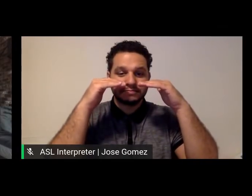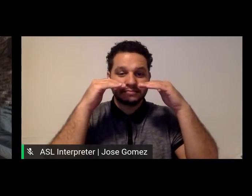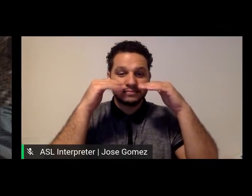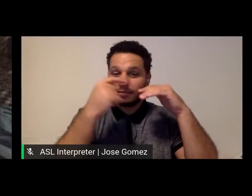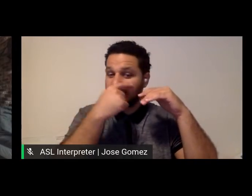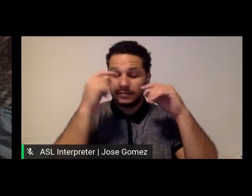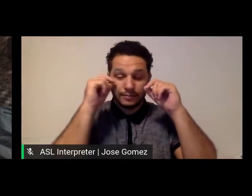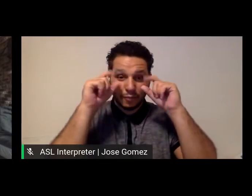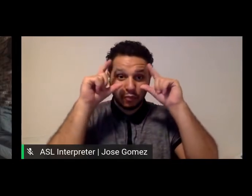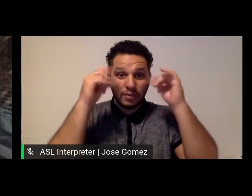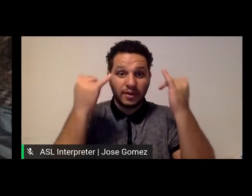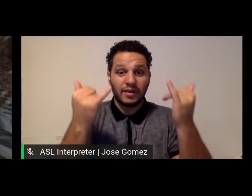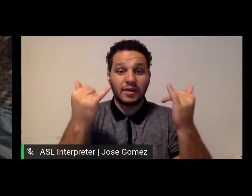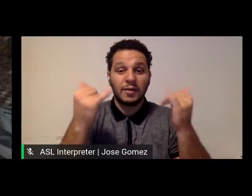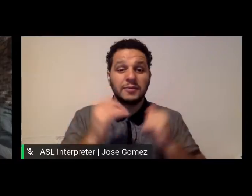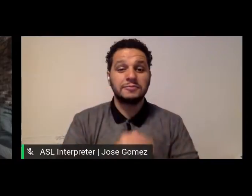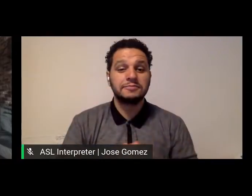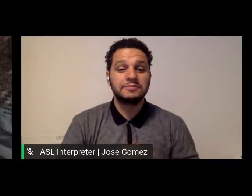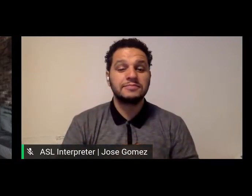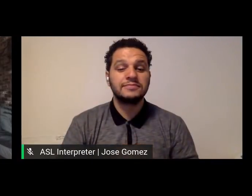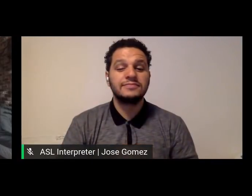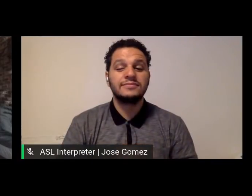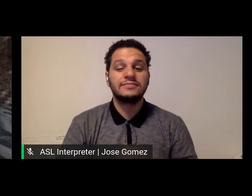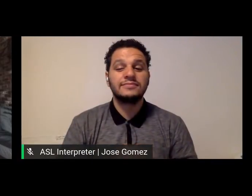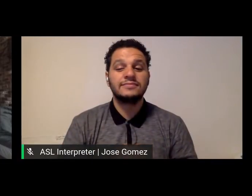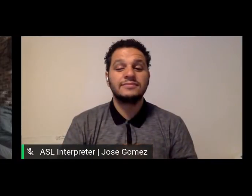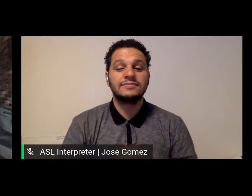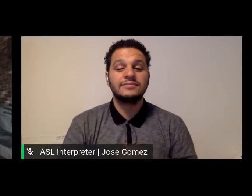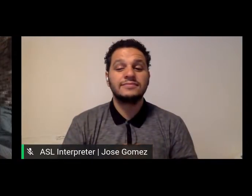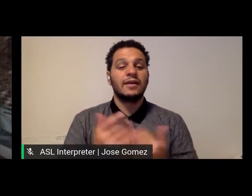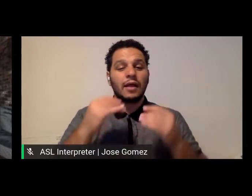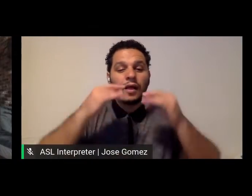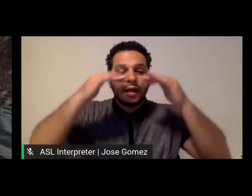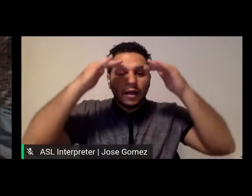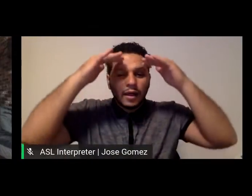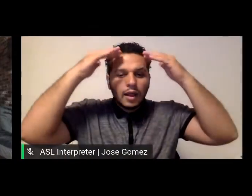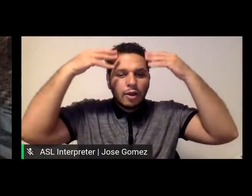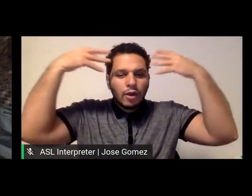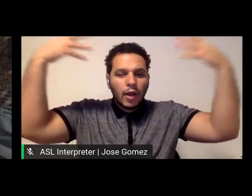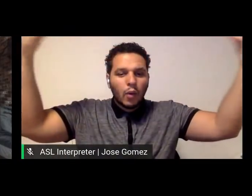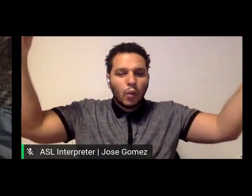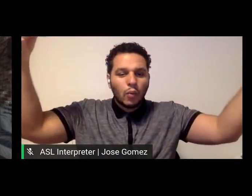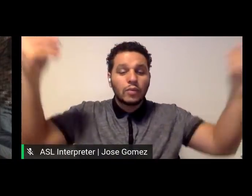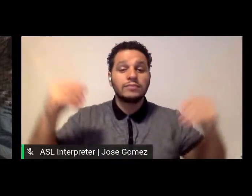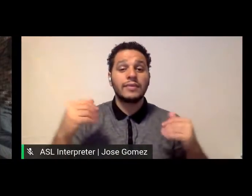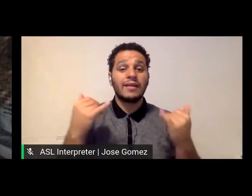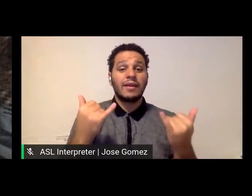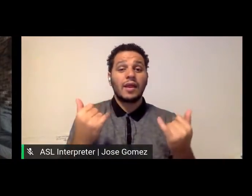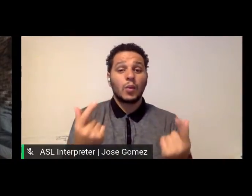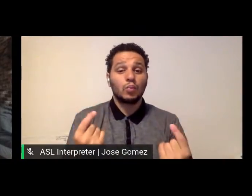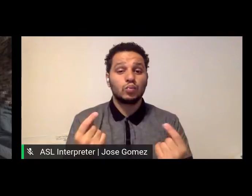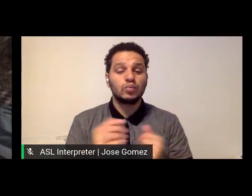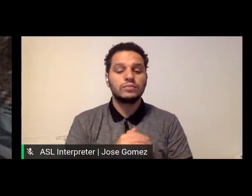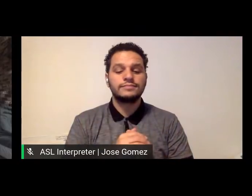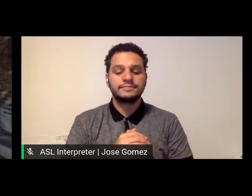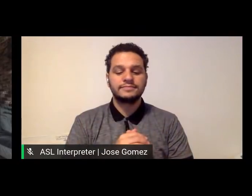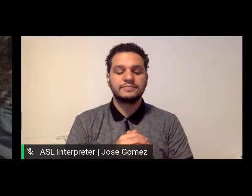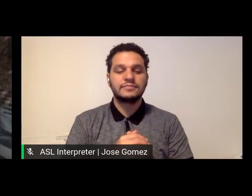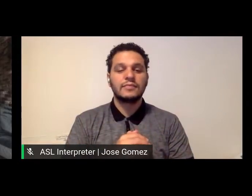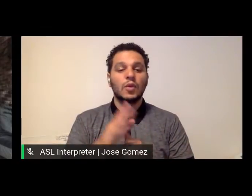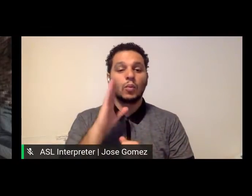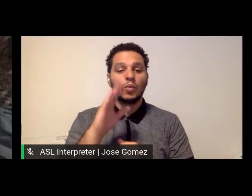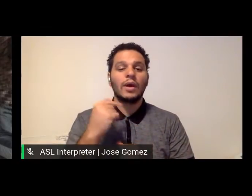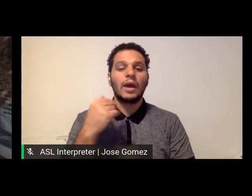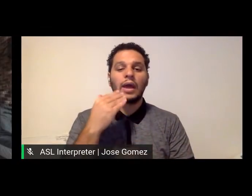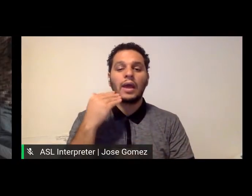open your eyes and let it all out your head. From there, we're going to take head